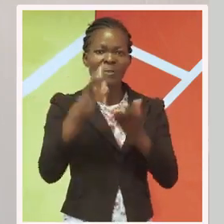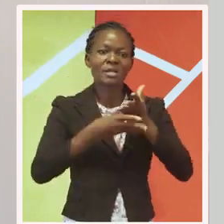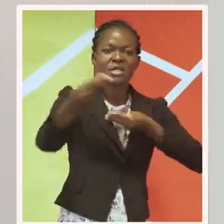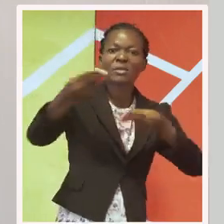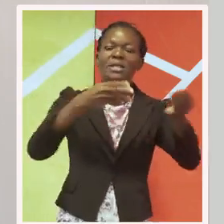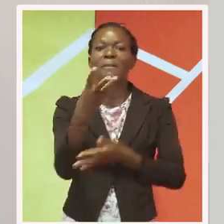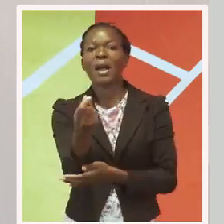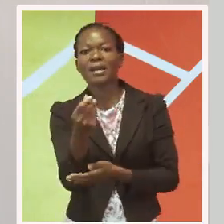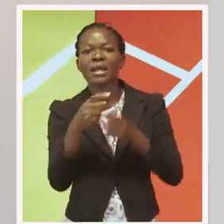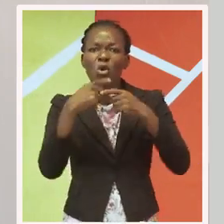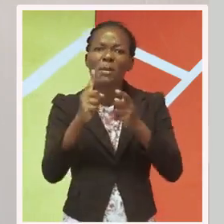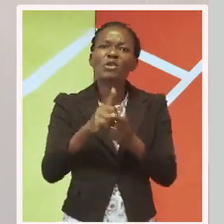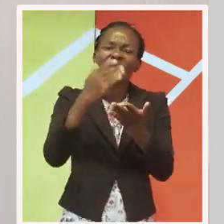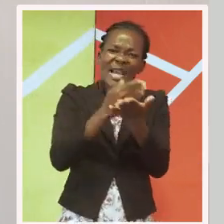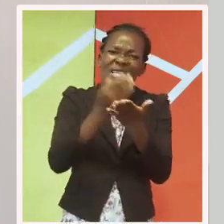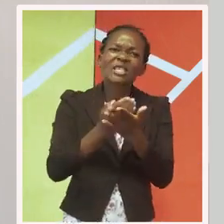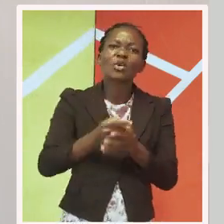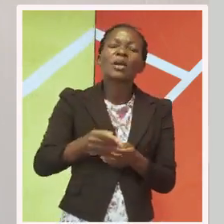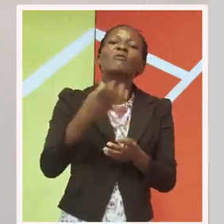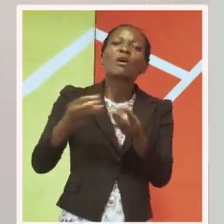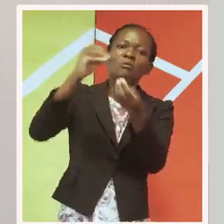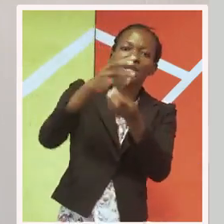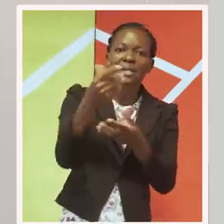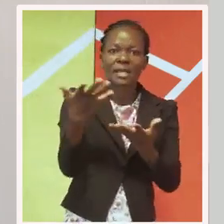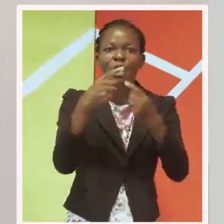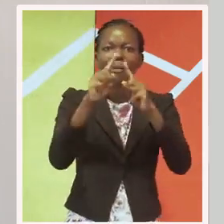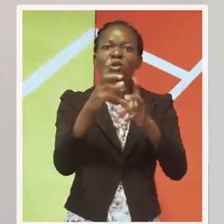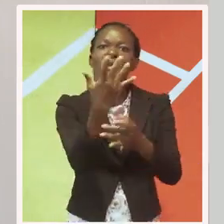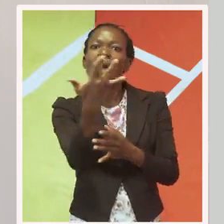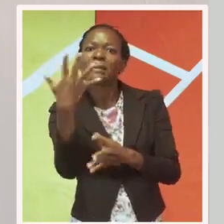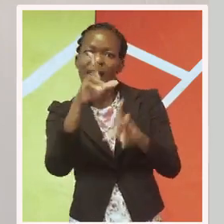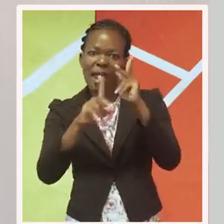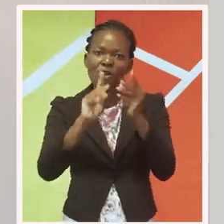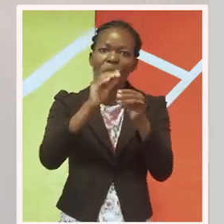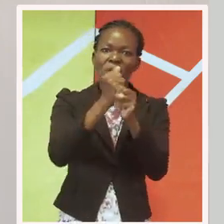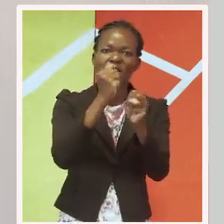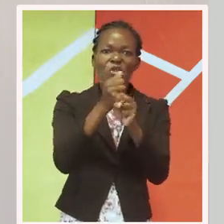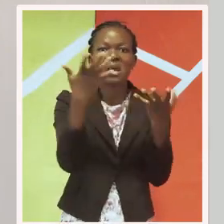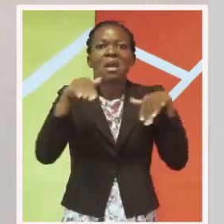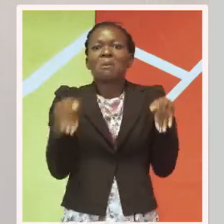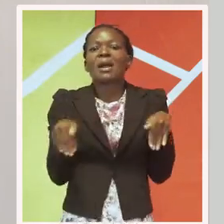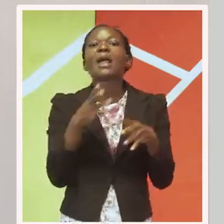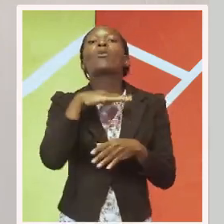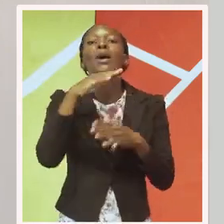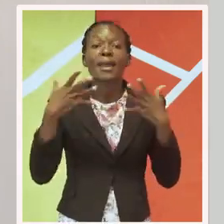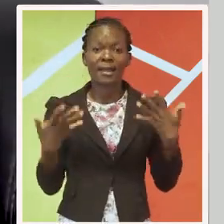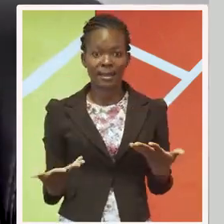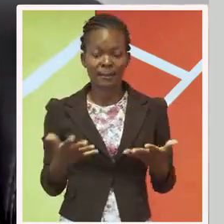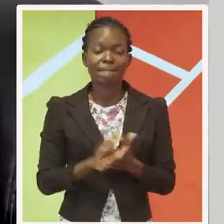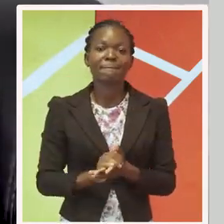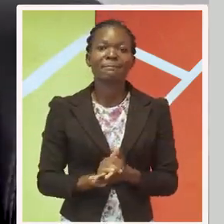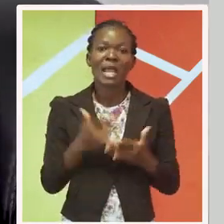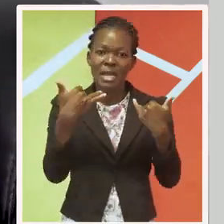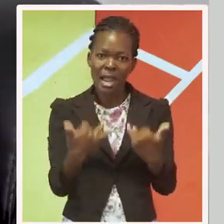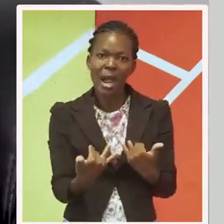look at interest and exchange rate determinants and the rate of employment or unemployment.